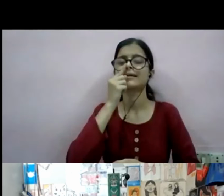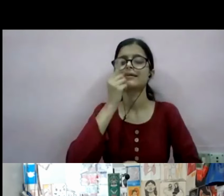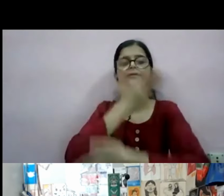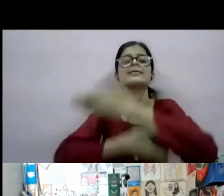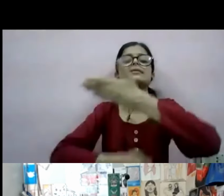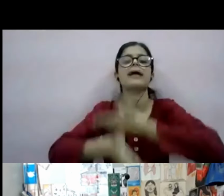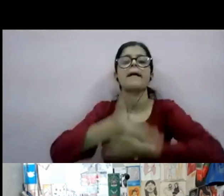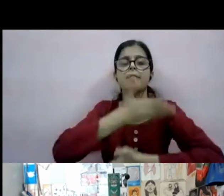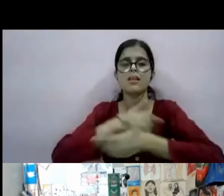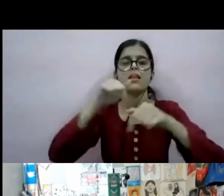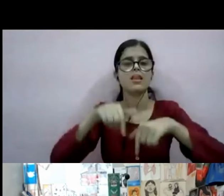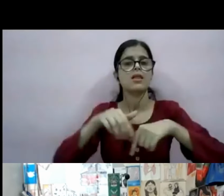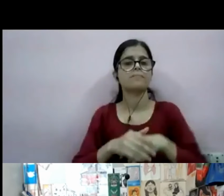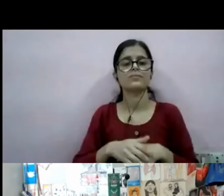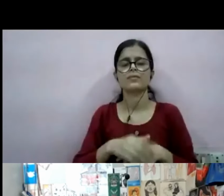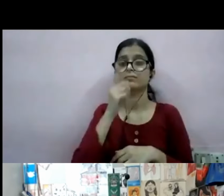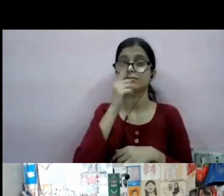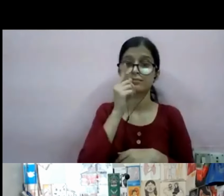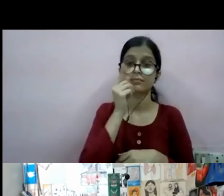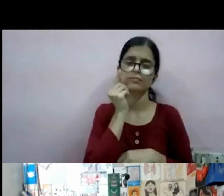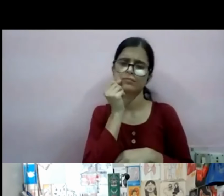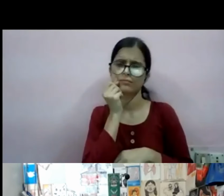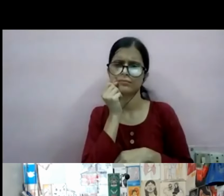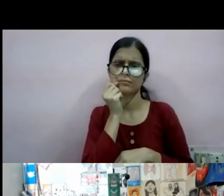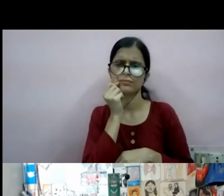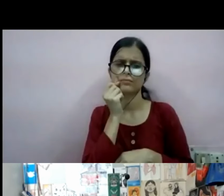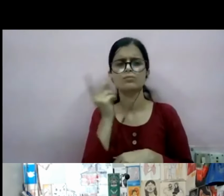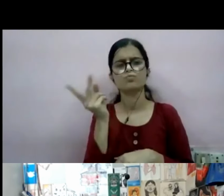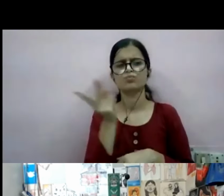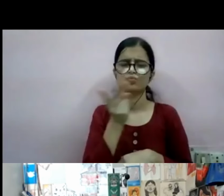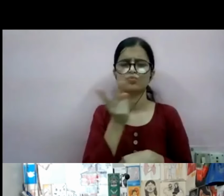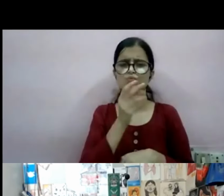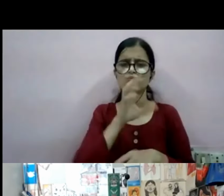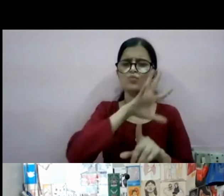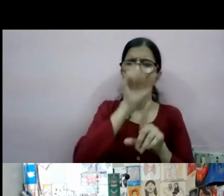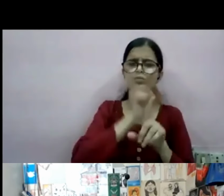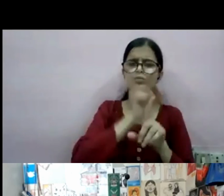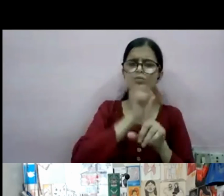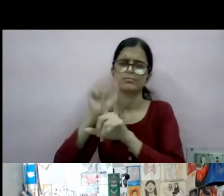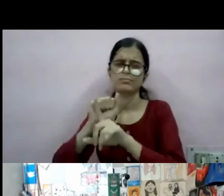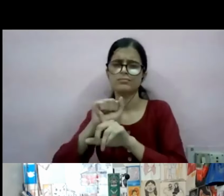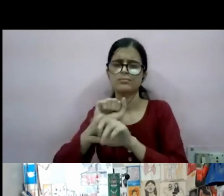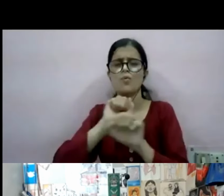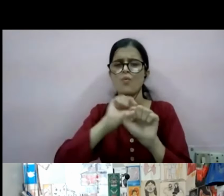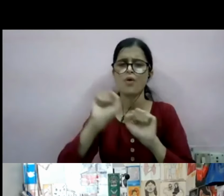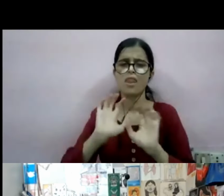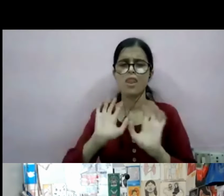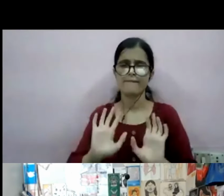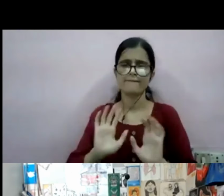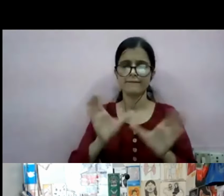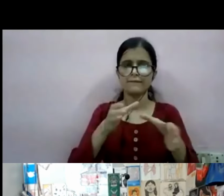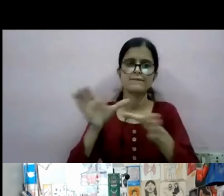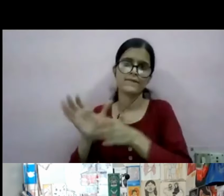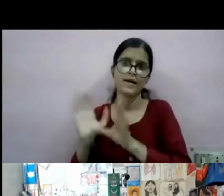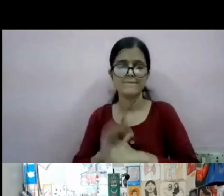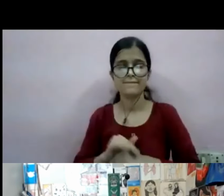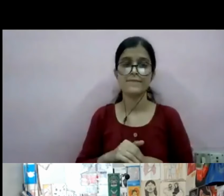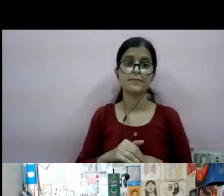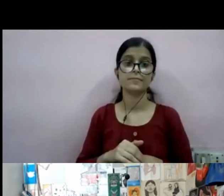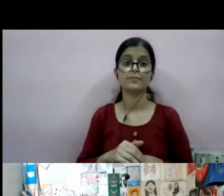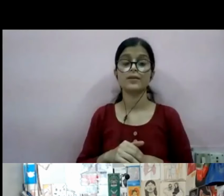gender divided societies operate both at the level of culture and structure. Culture, because